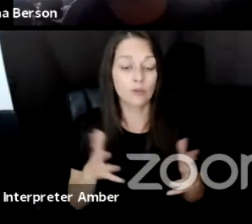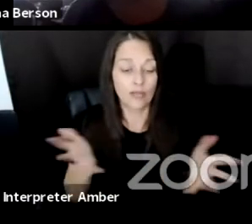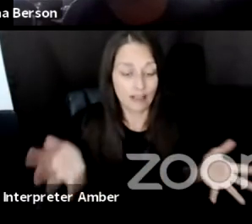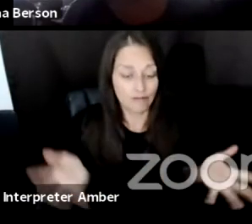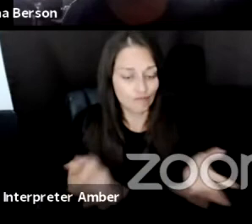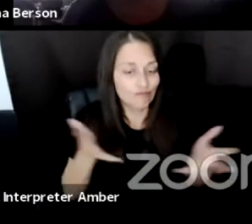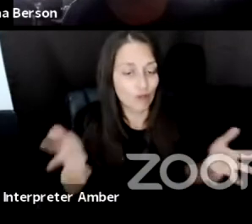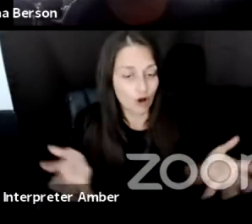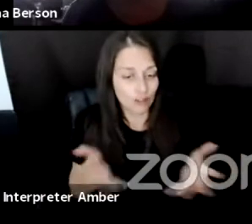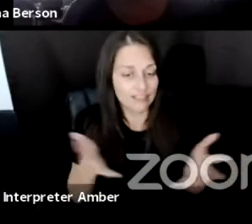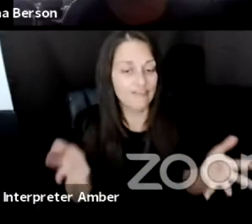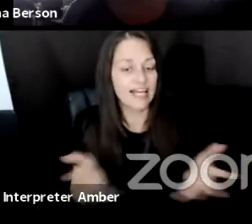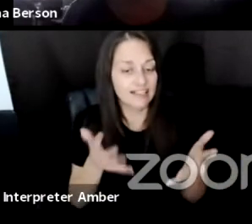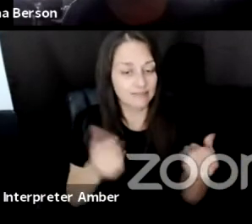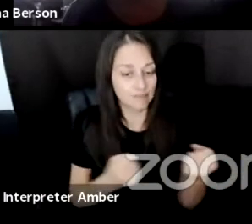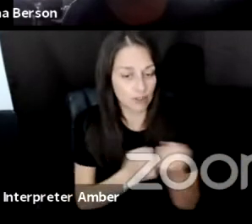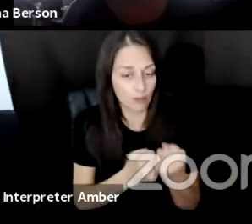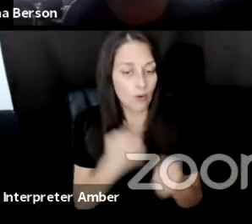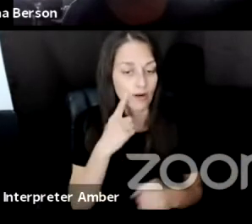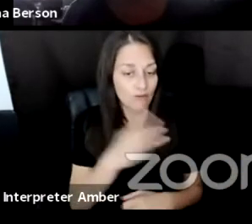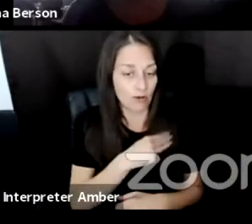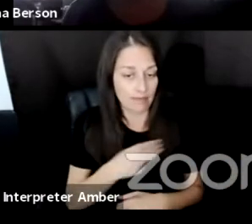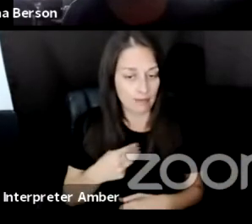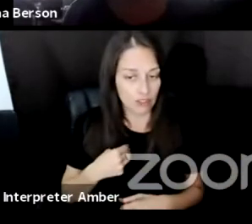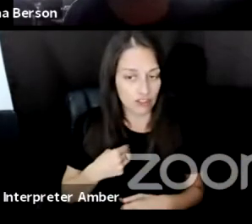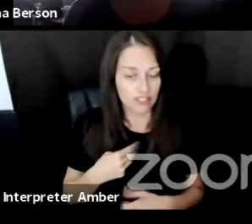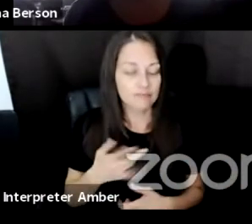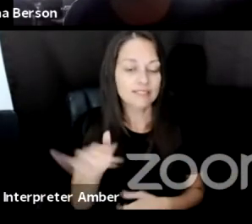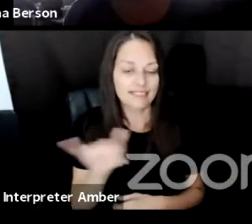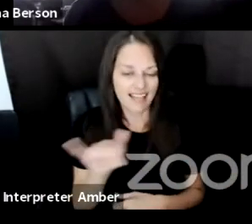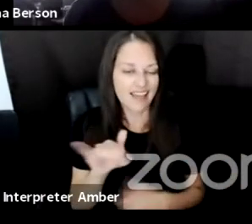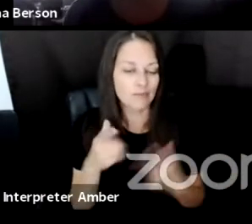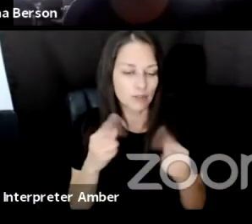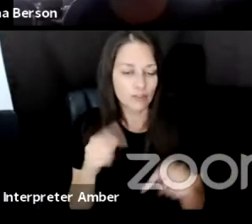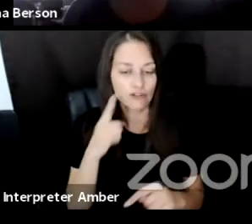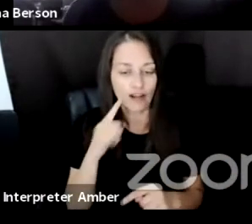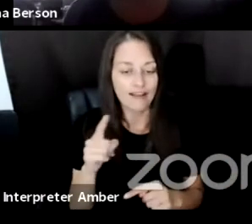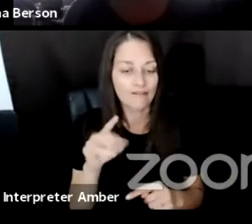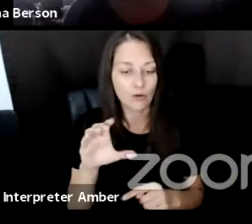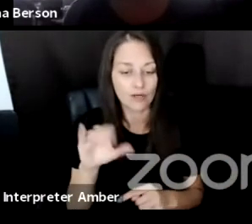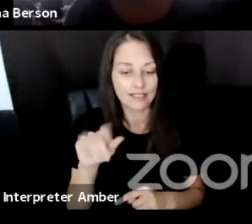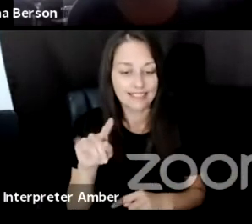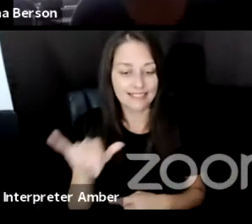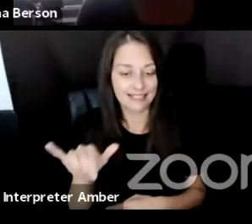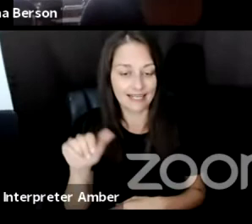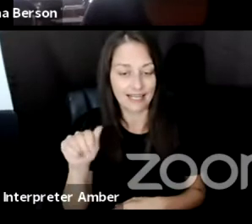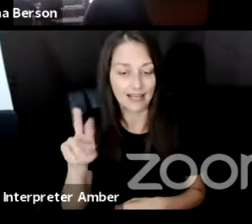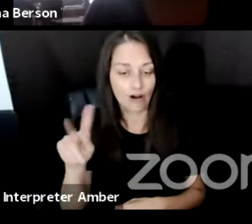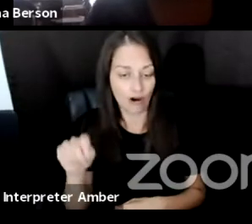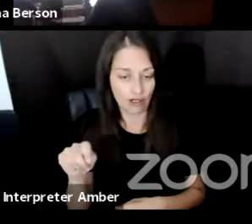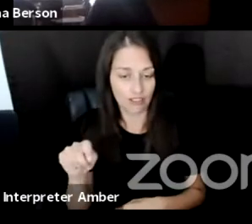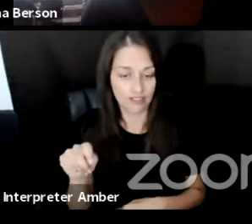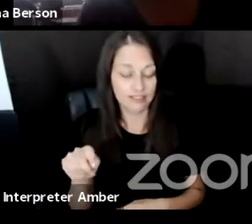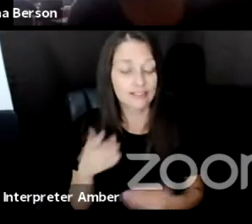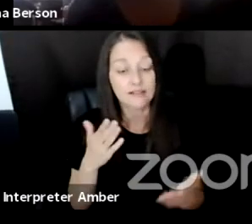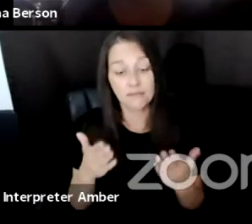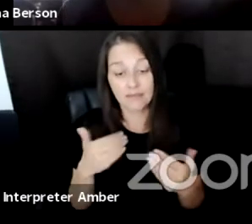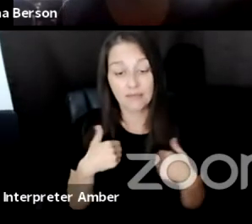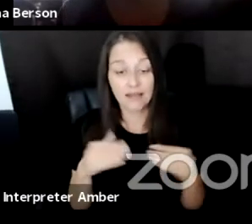for membership type things, like what we tried to do with City Arts and whatnot. We can have more public radio